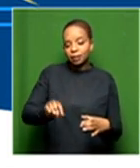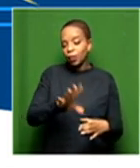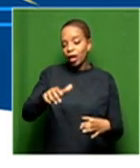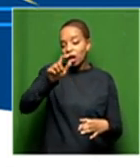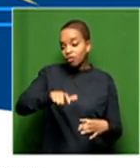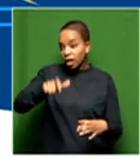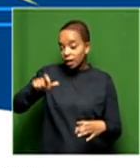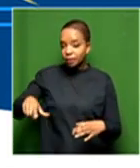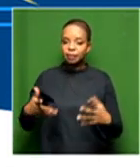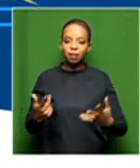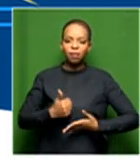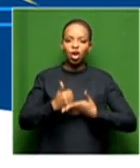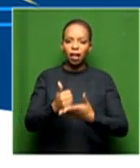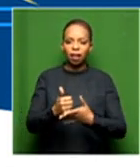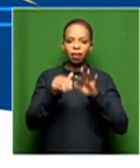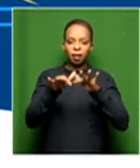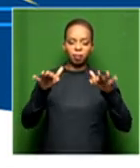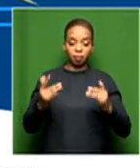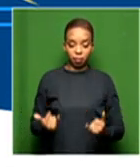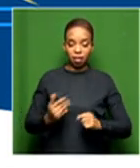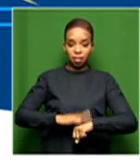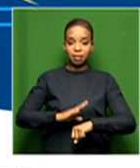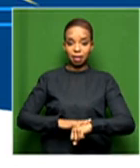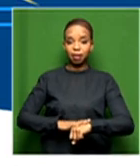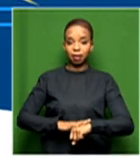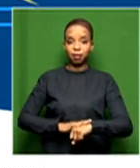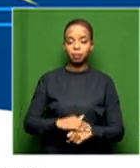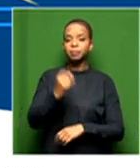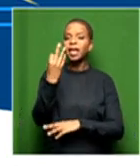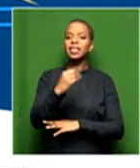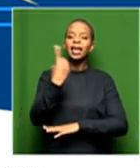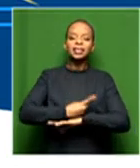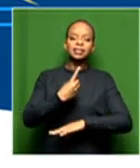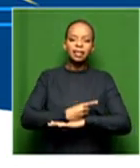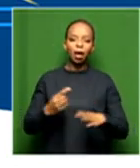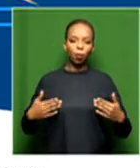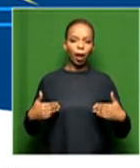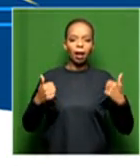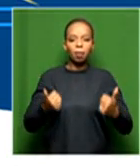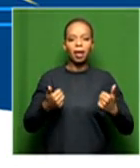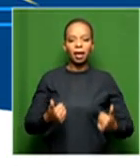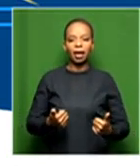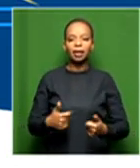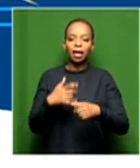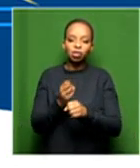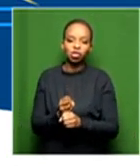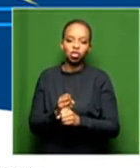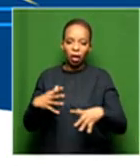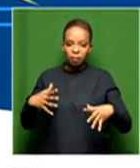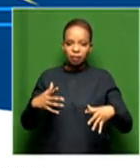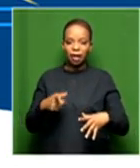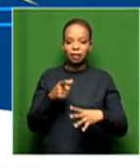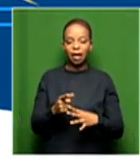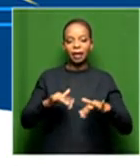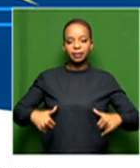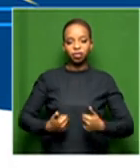to help people in this time. And the 30-day Wellbeing Jumpstart Challenge is a 30-day journey